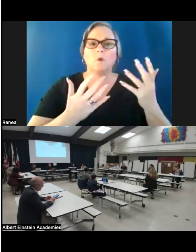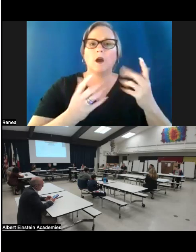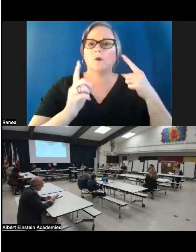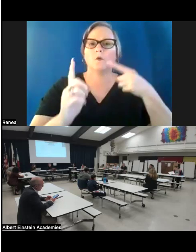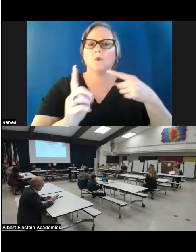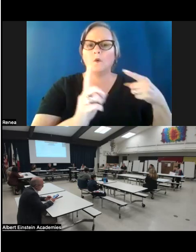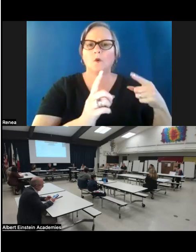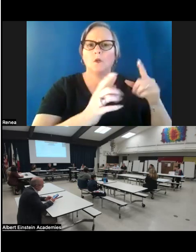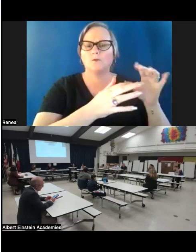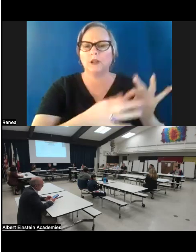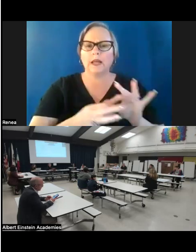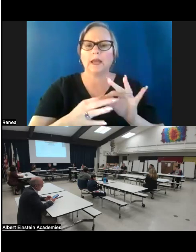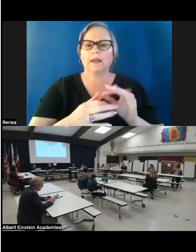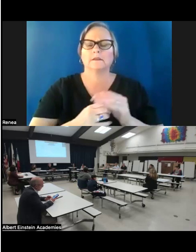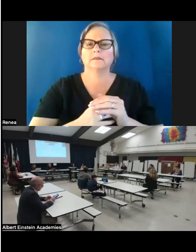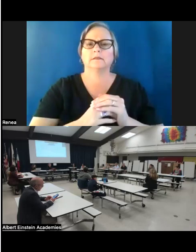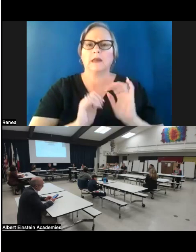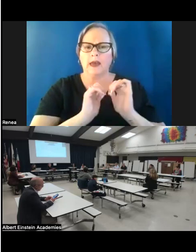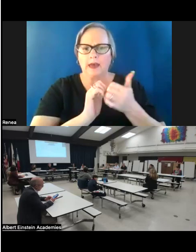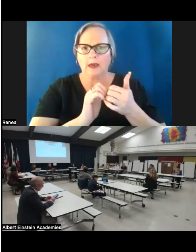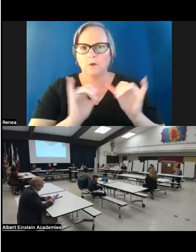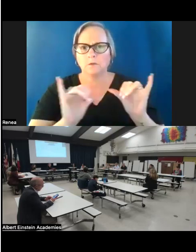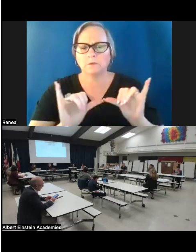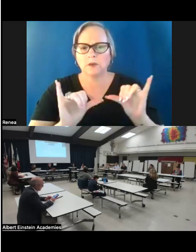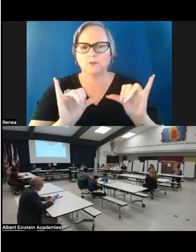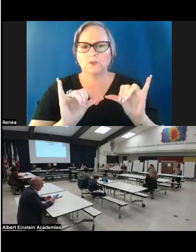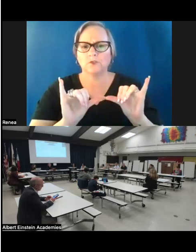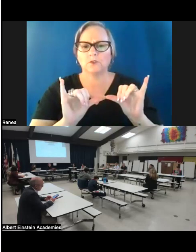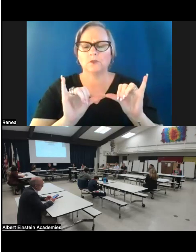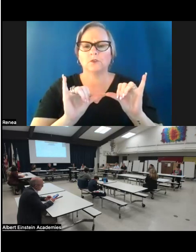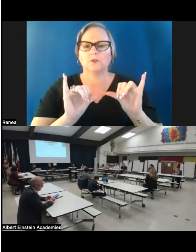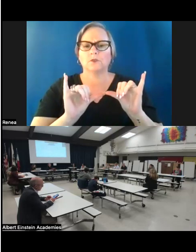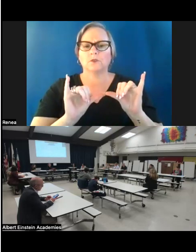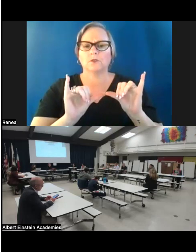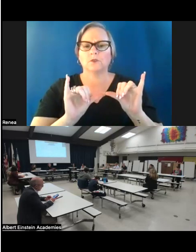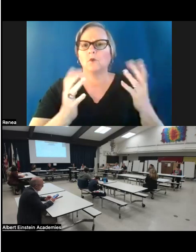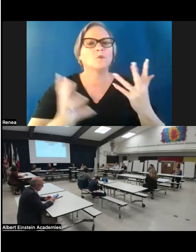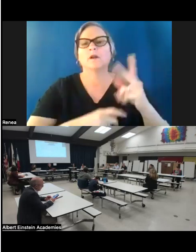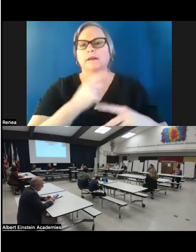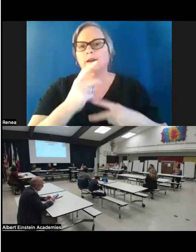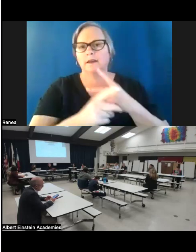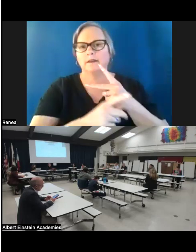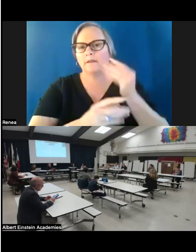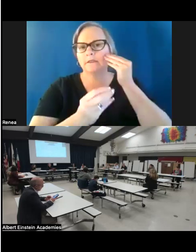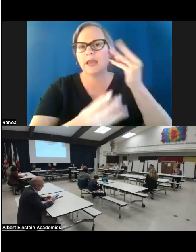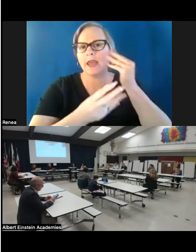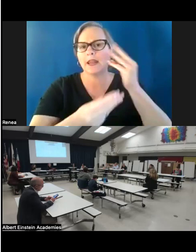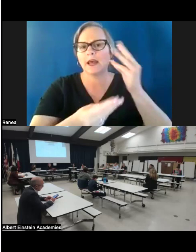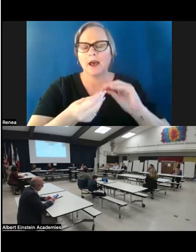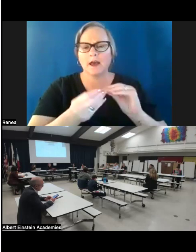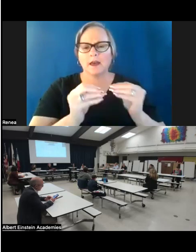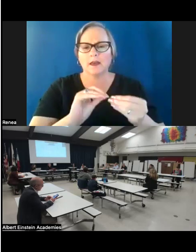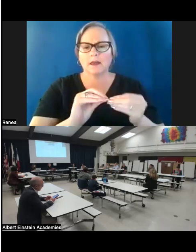measure it, and then what kind of data they would be looking at. And through the work of